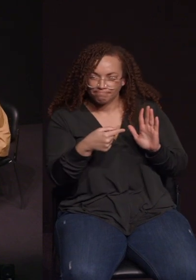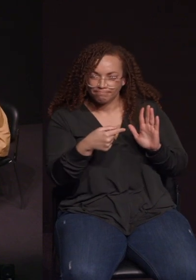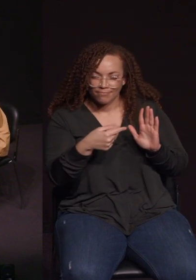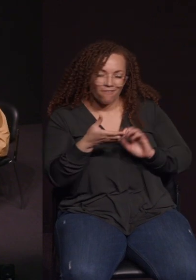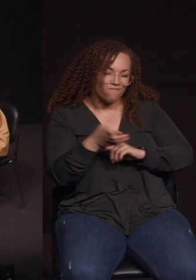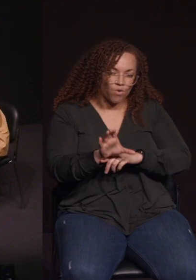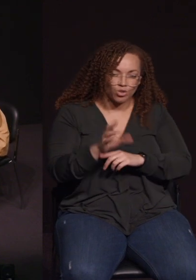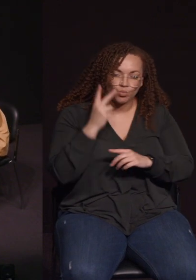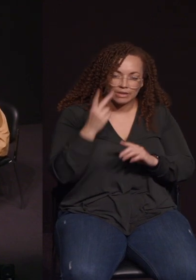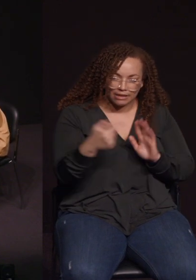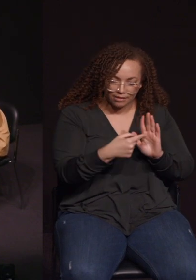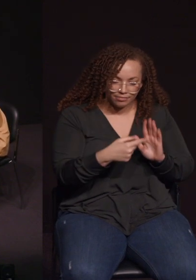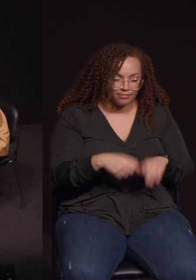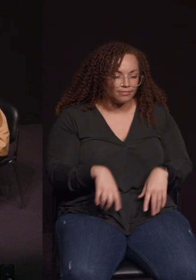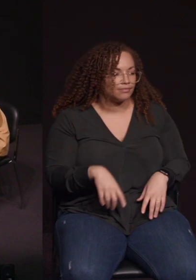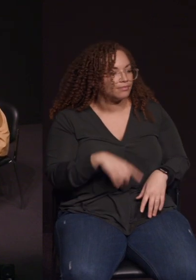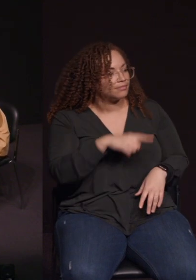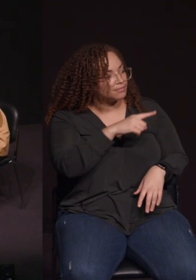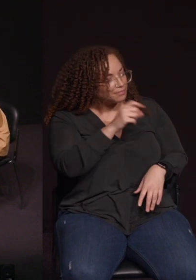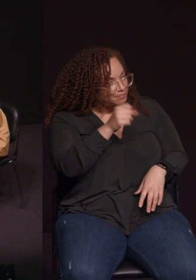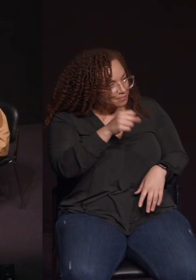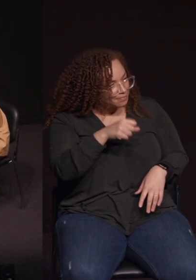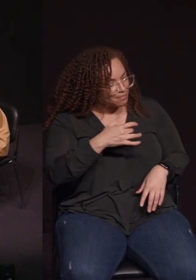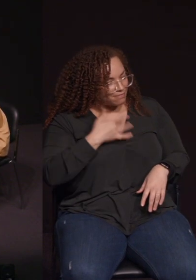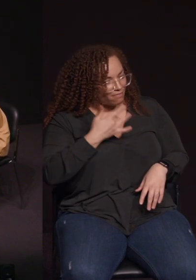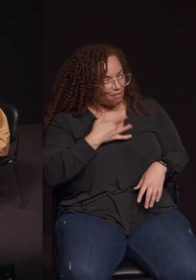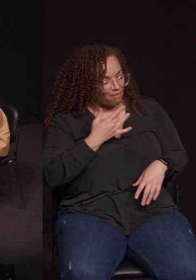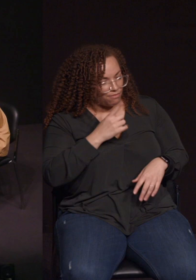So me personally, I feel like it's very important